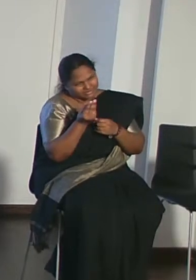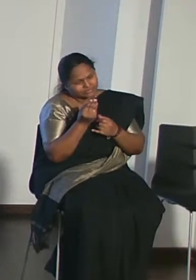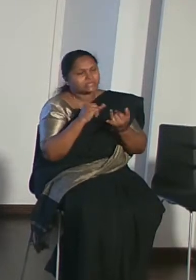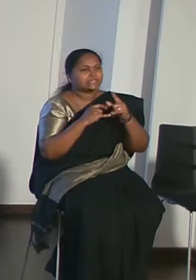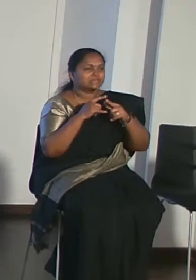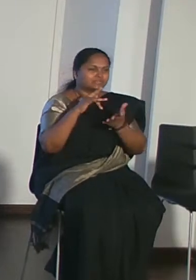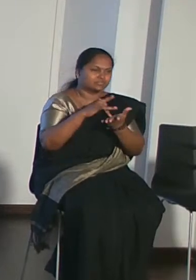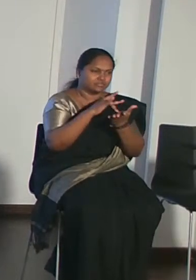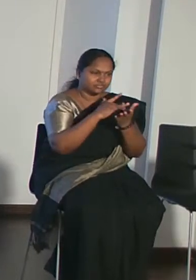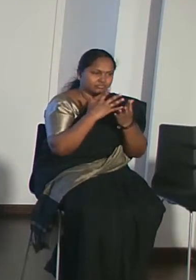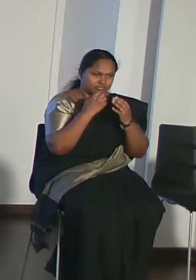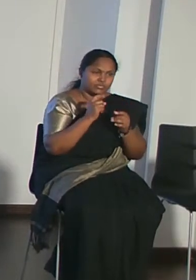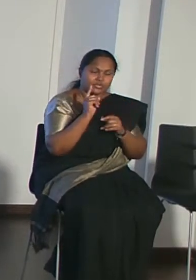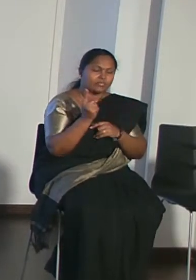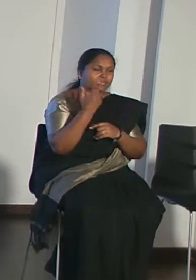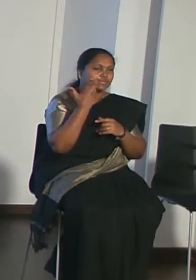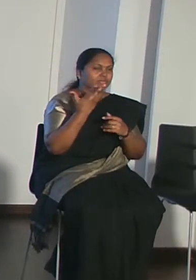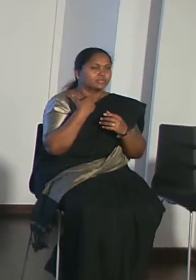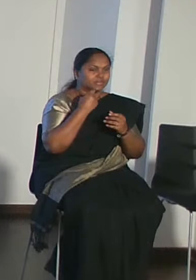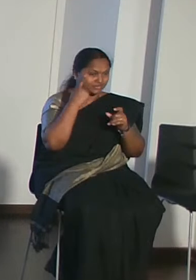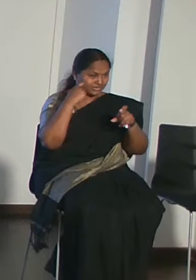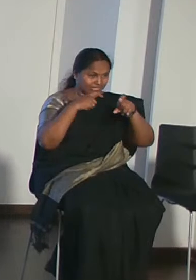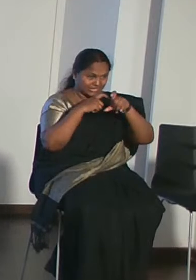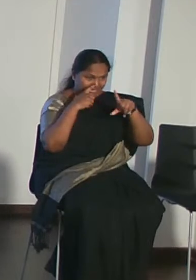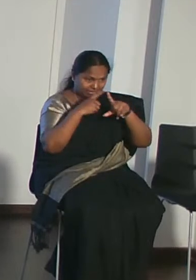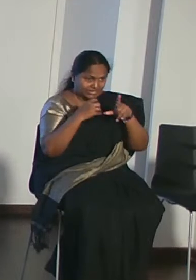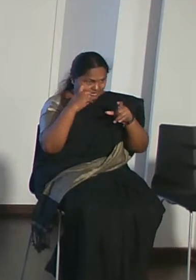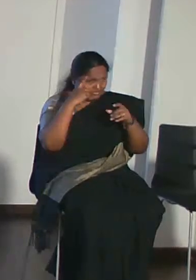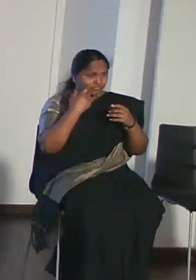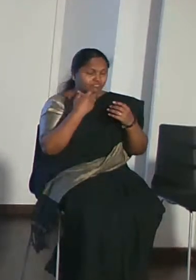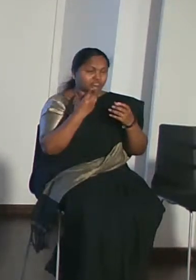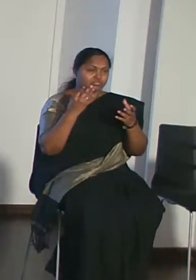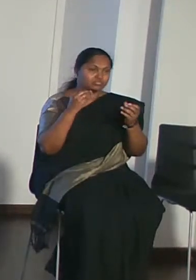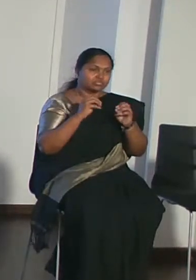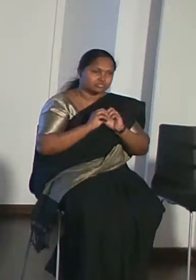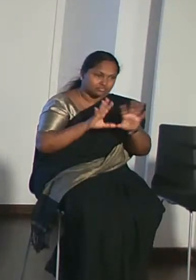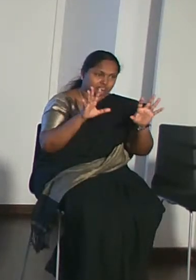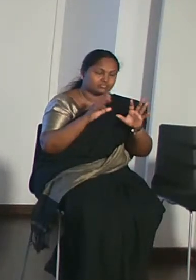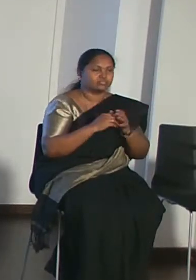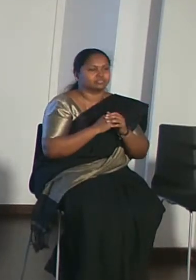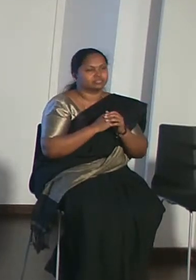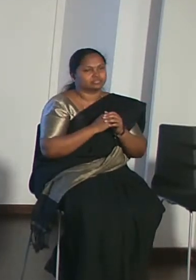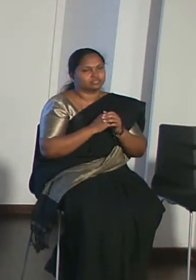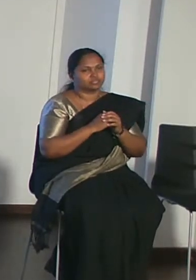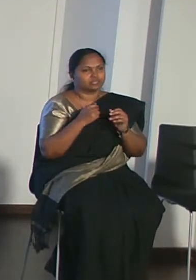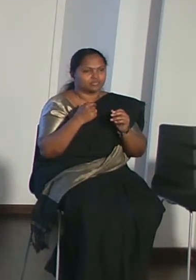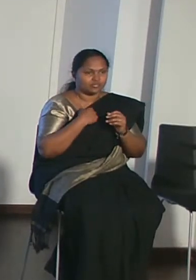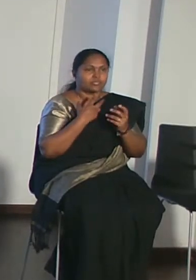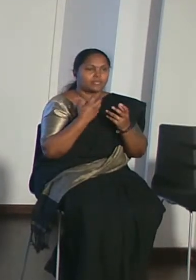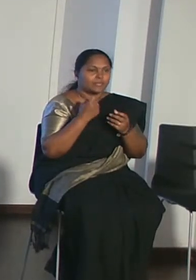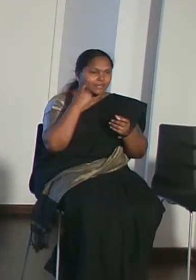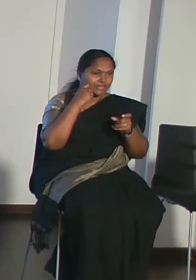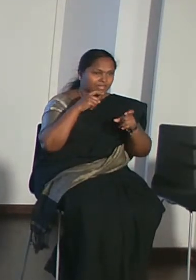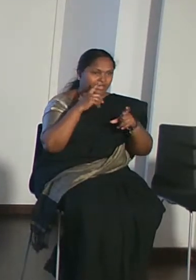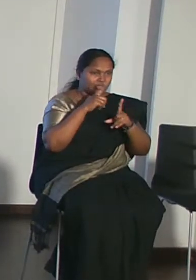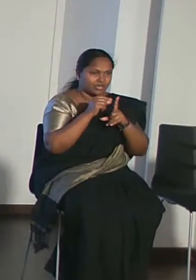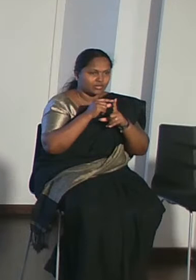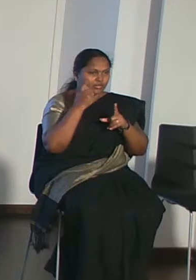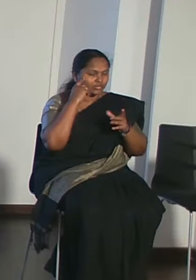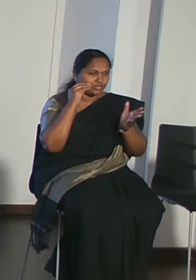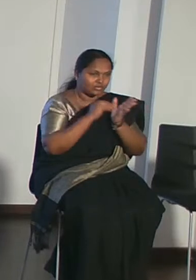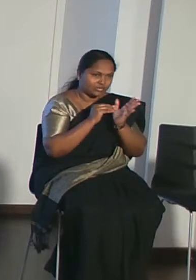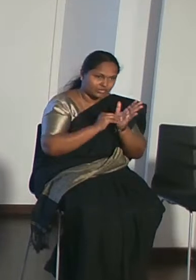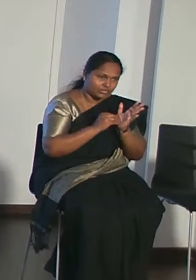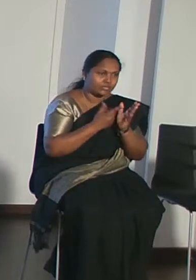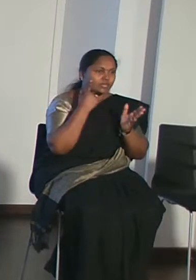stages. The first one is when an exhibition is curated, and I work in outreach too, which means I'm always